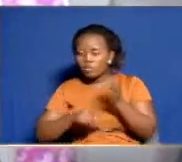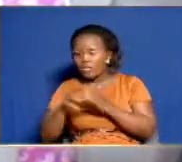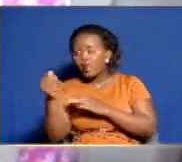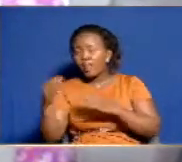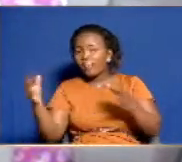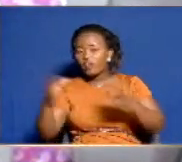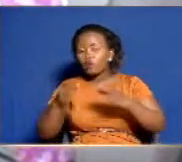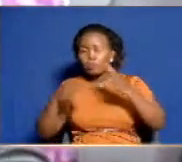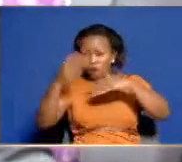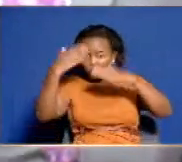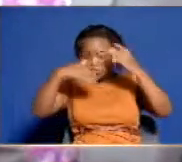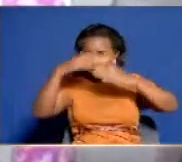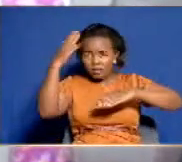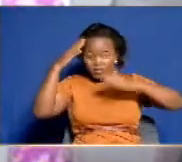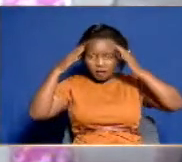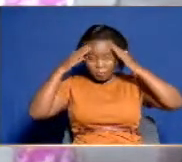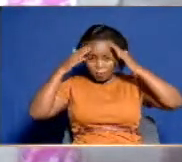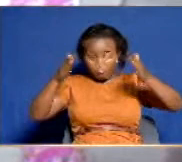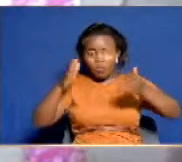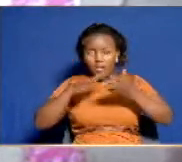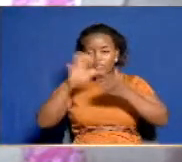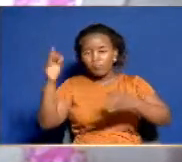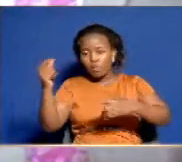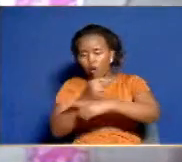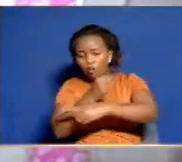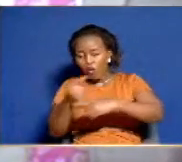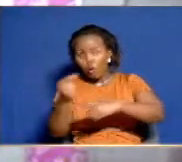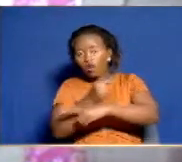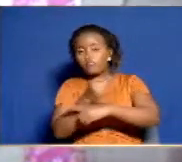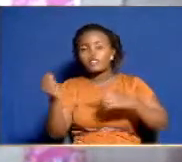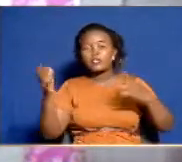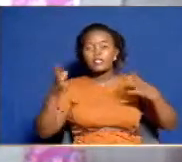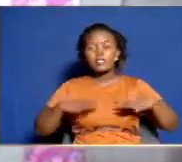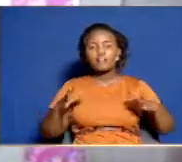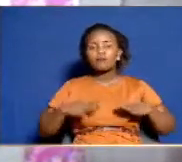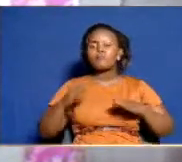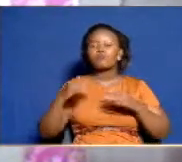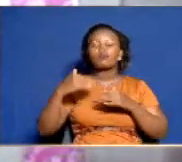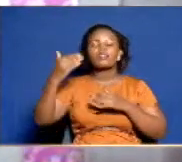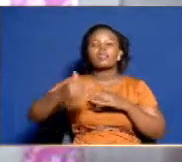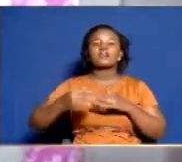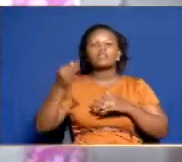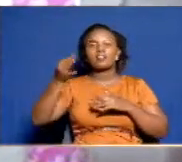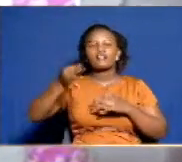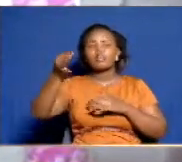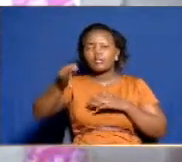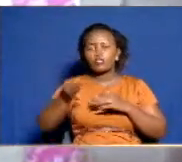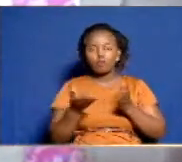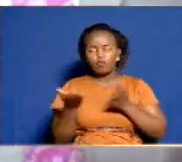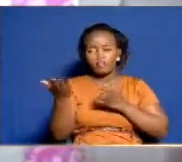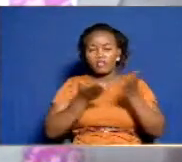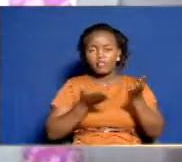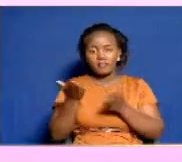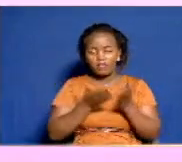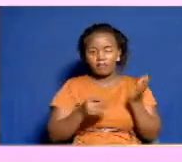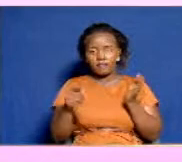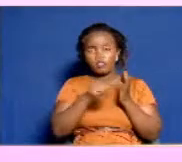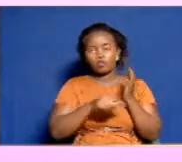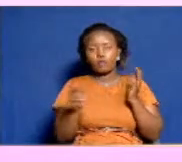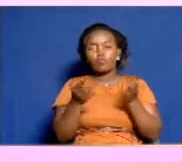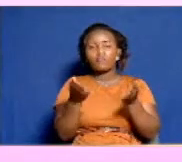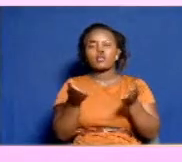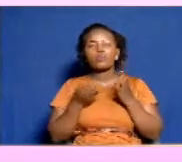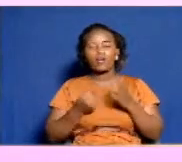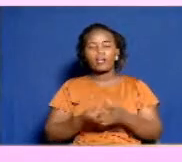focus on how to train our people for the next generation of services that we require. We need